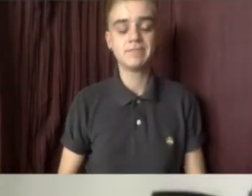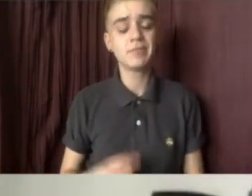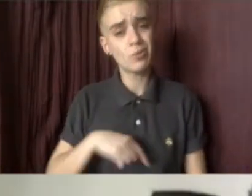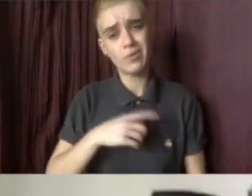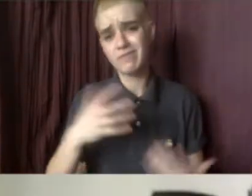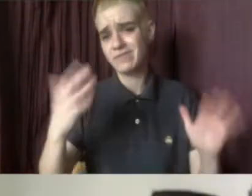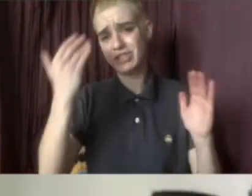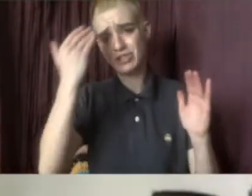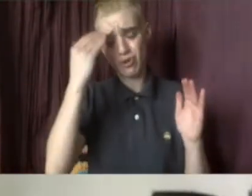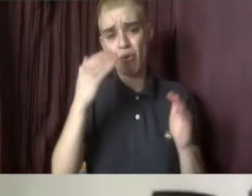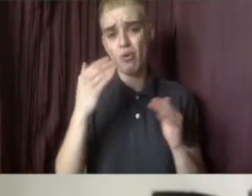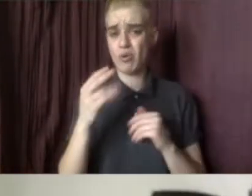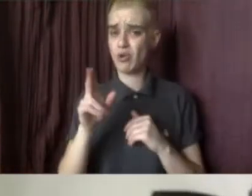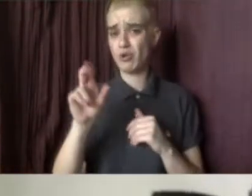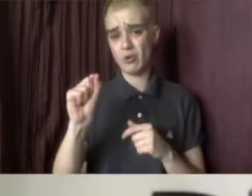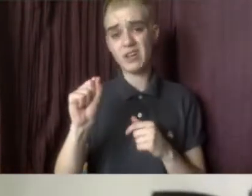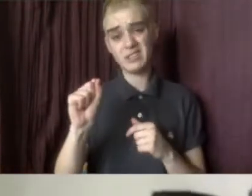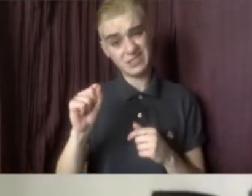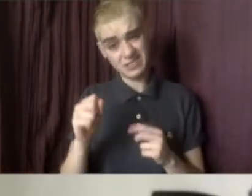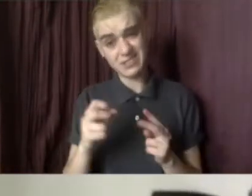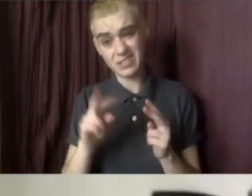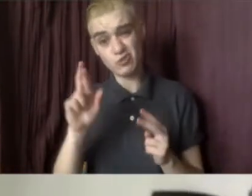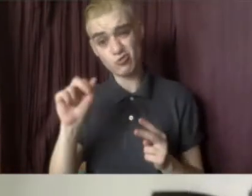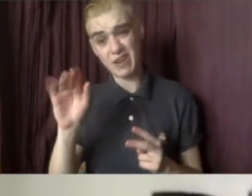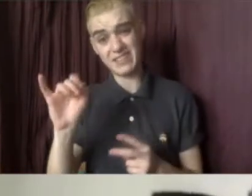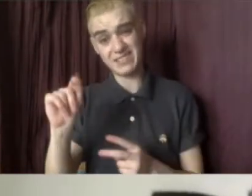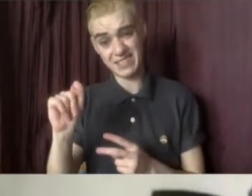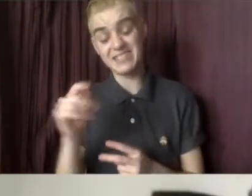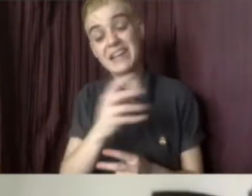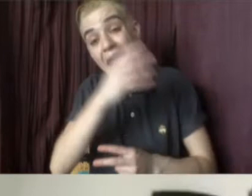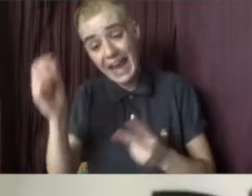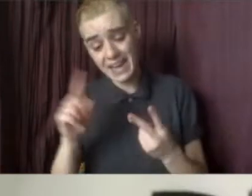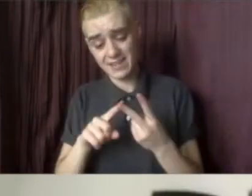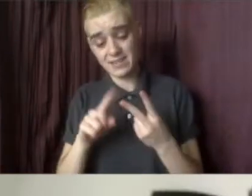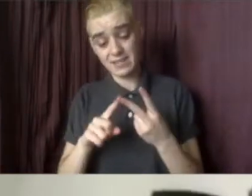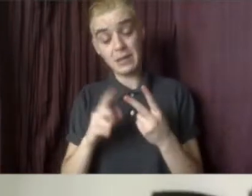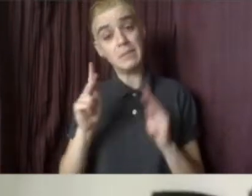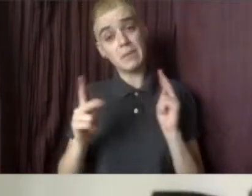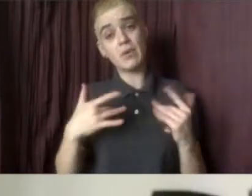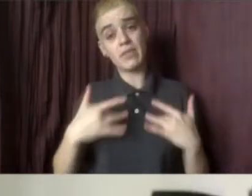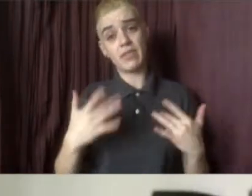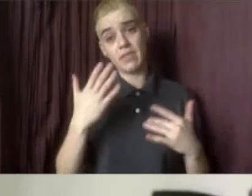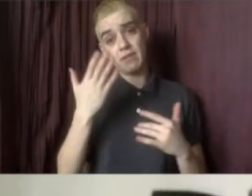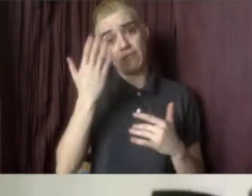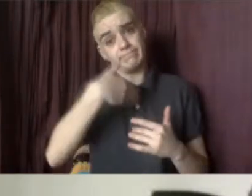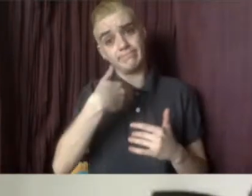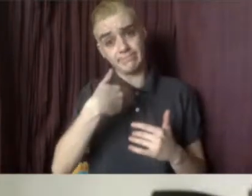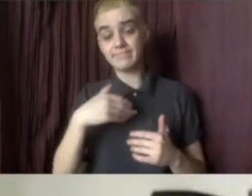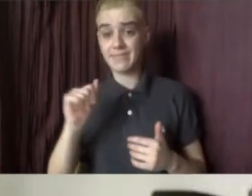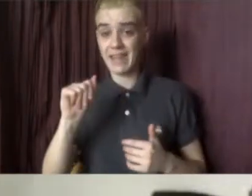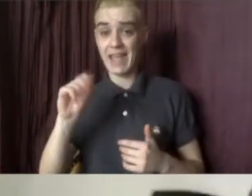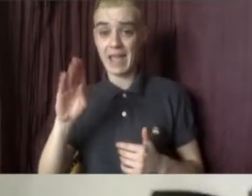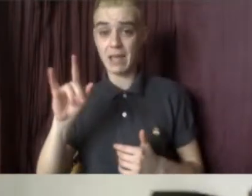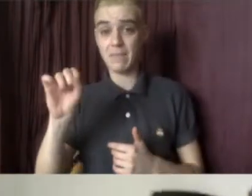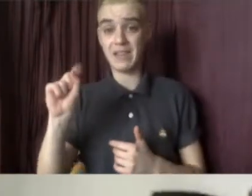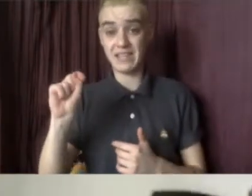the perspective of disability justice, which centers Black and brown folks, BIPOC, Black, Indigenous people of